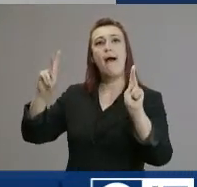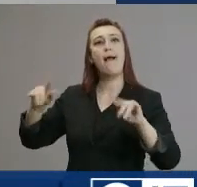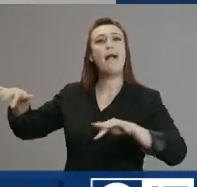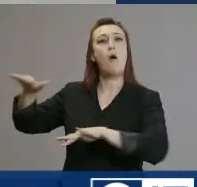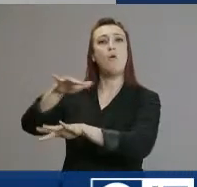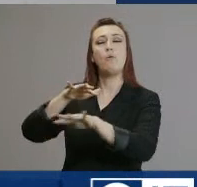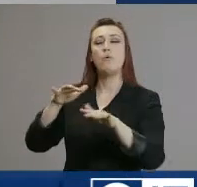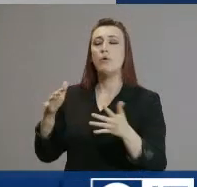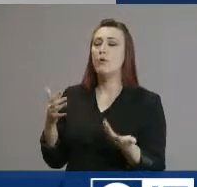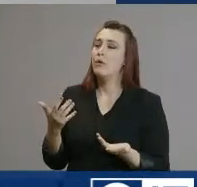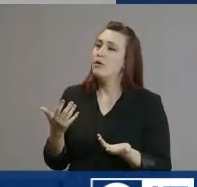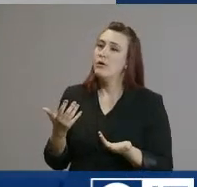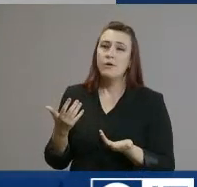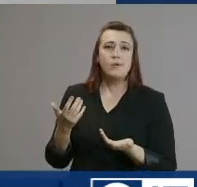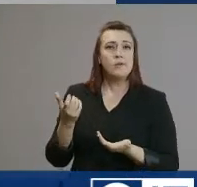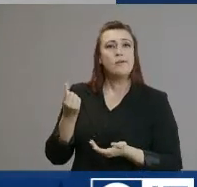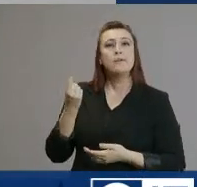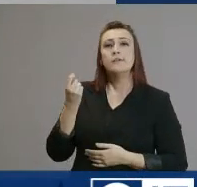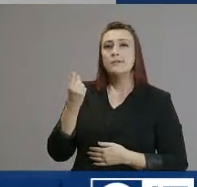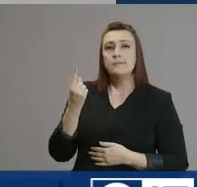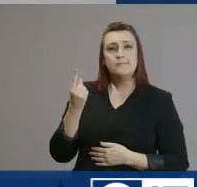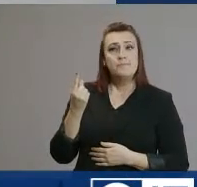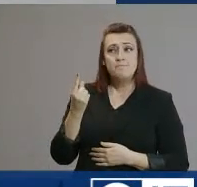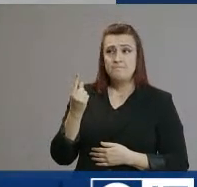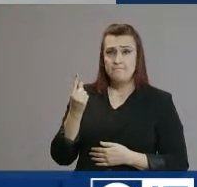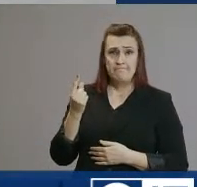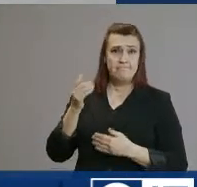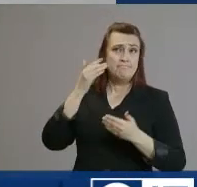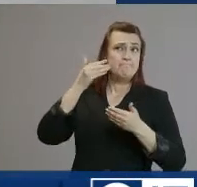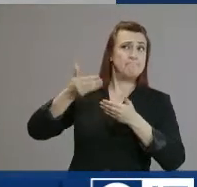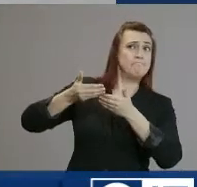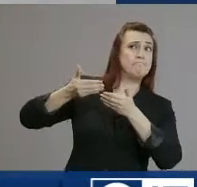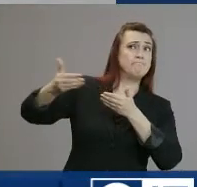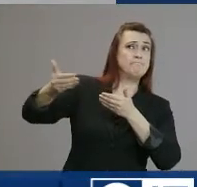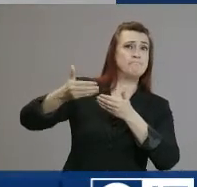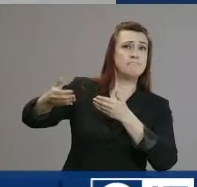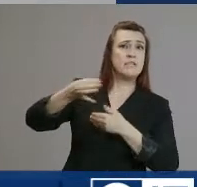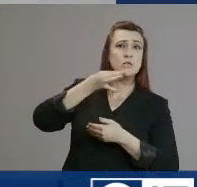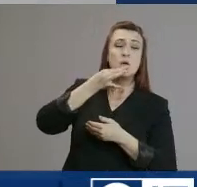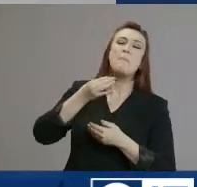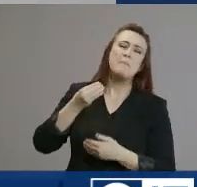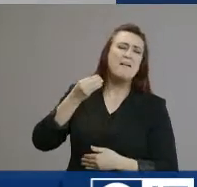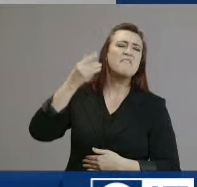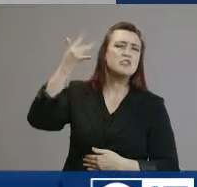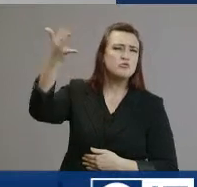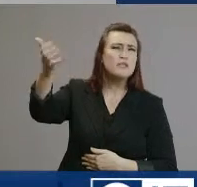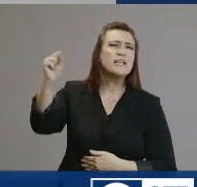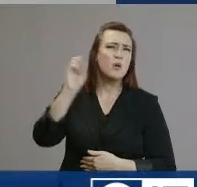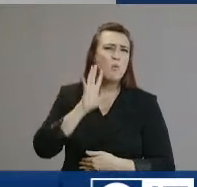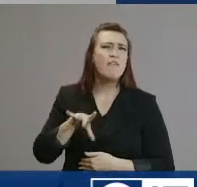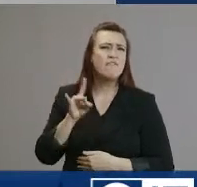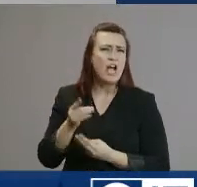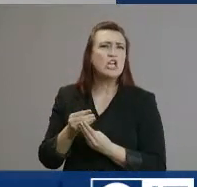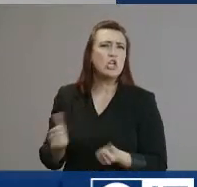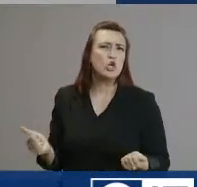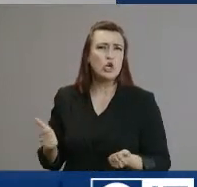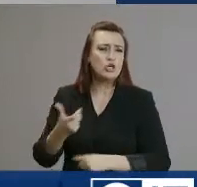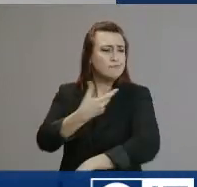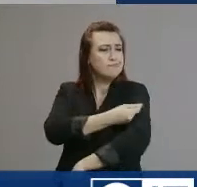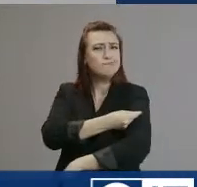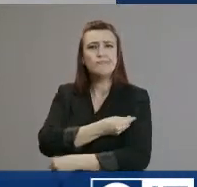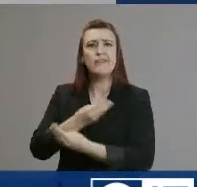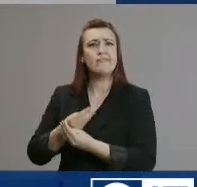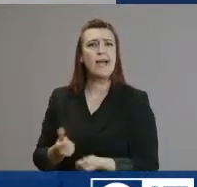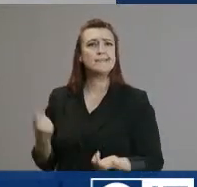not, in the foreseeable future, eventually there will be a cure. There isn't one today. There isn't a